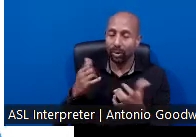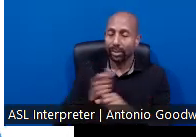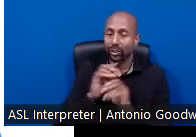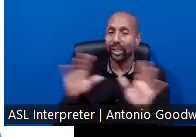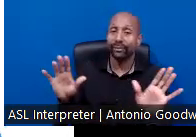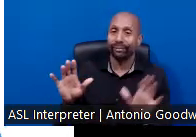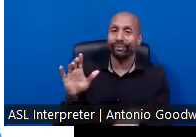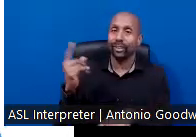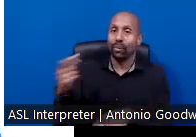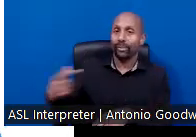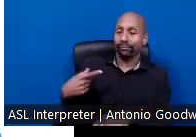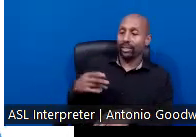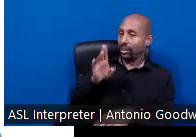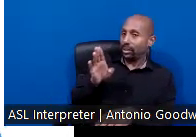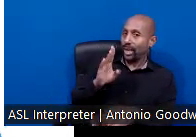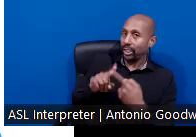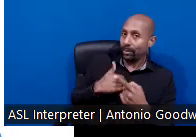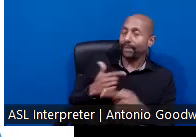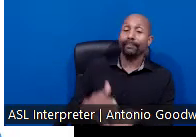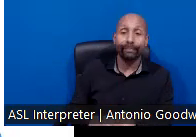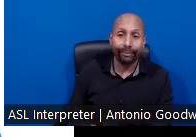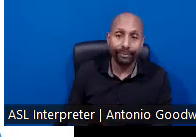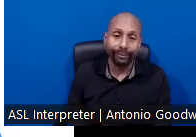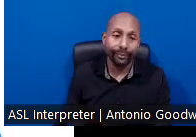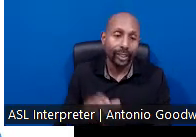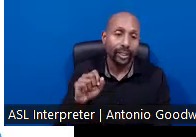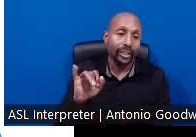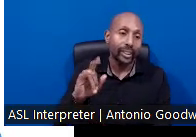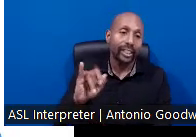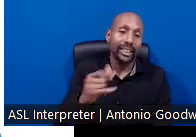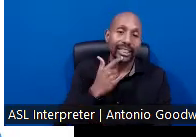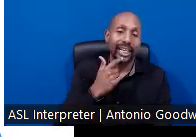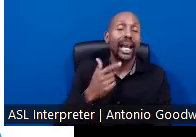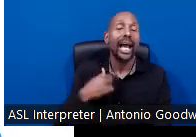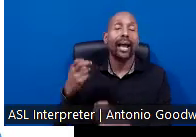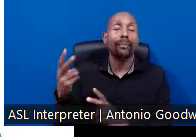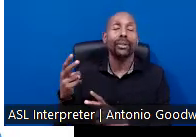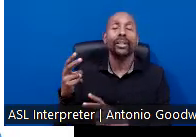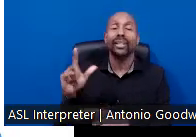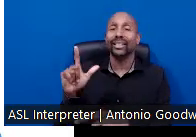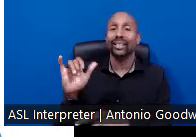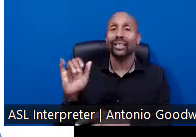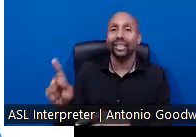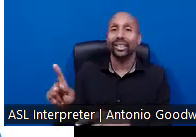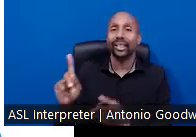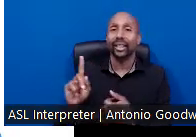that. Also, I threw the link in from the last slide Justin just shared about